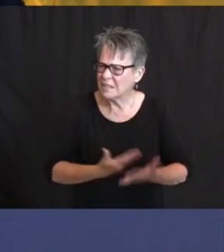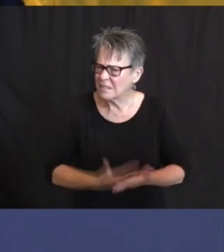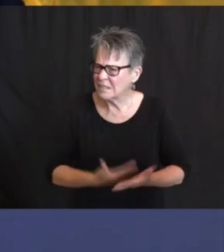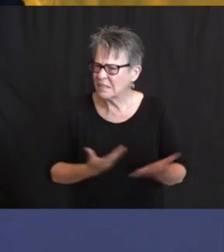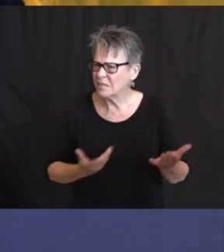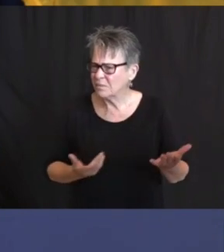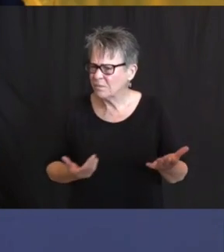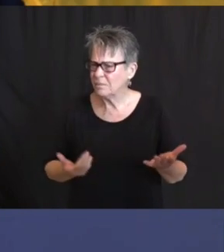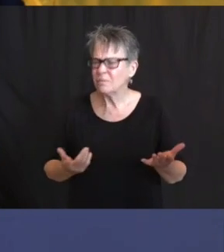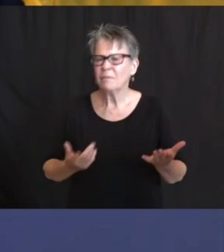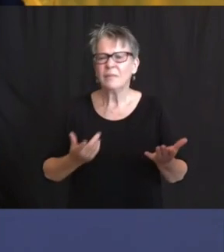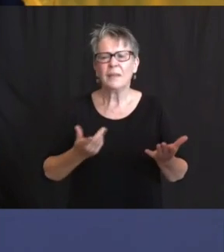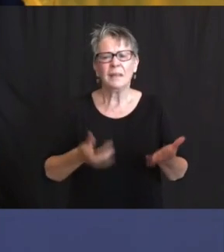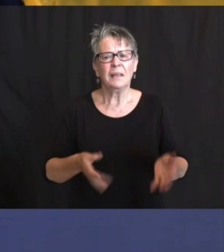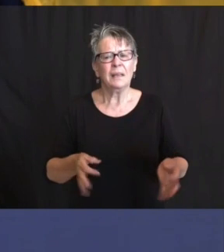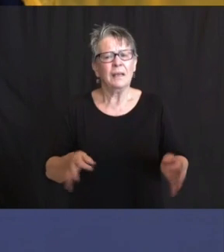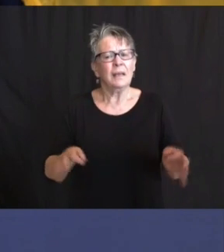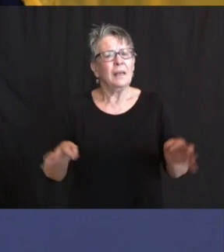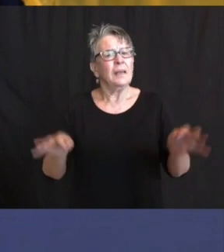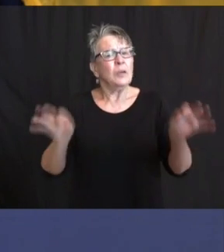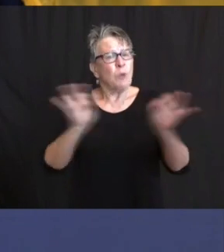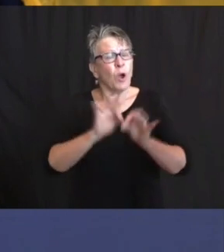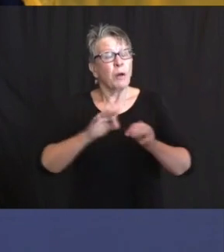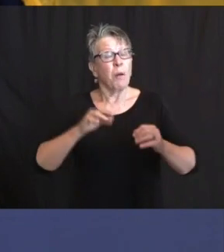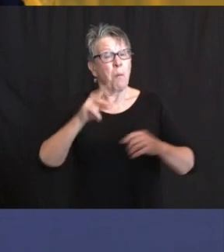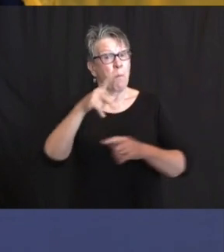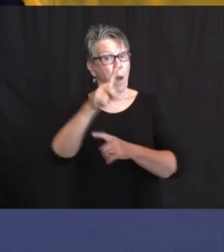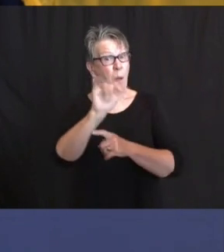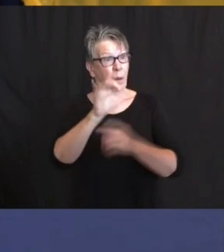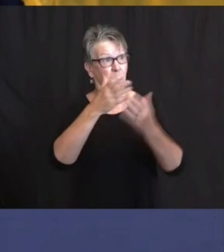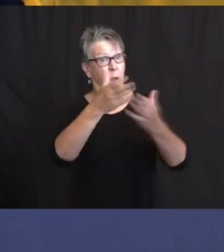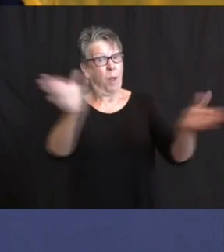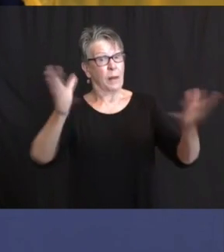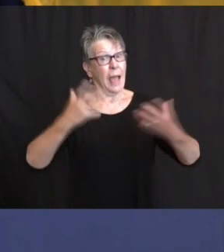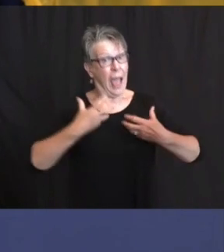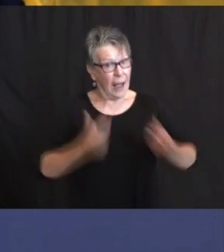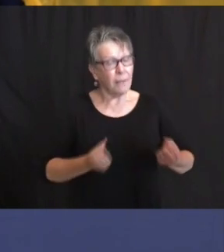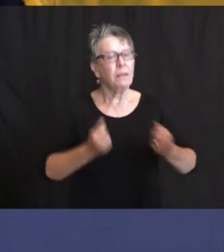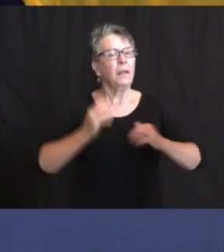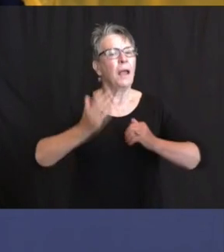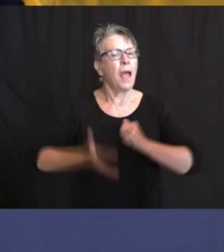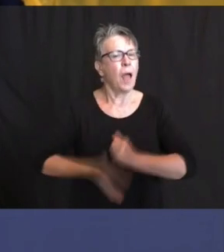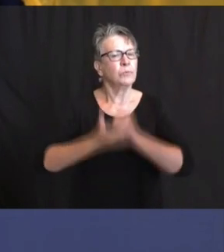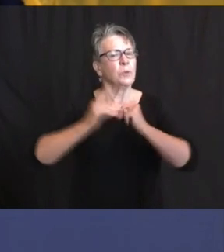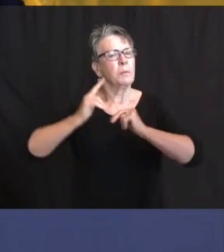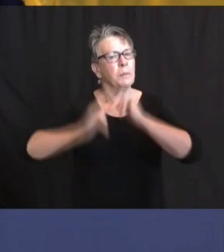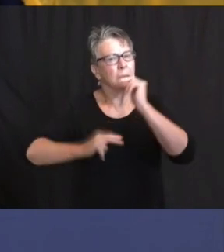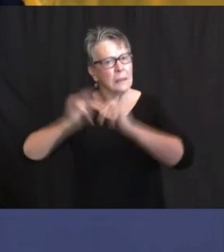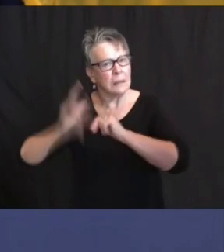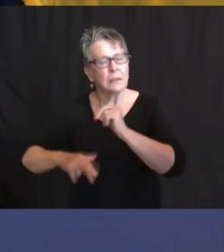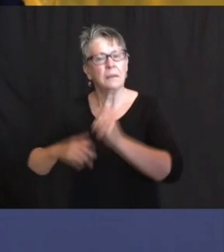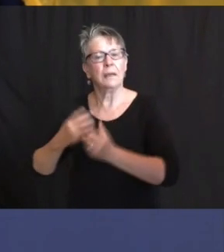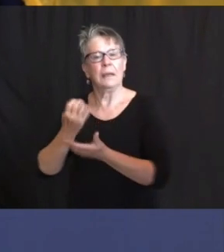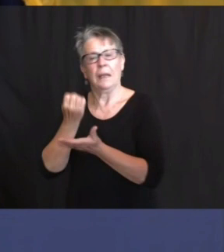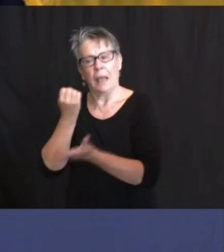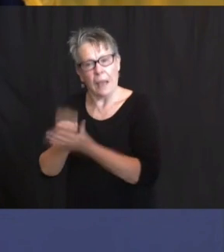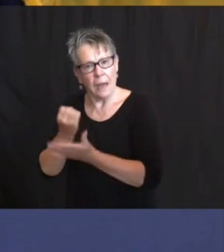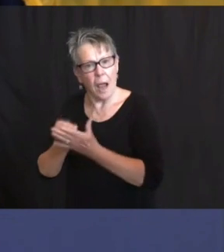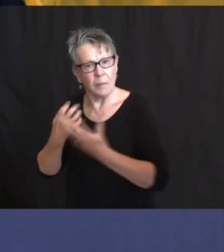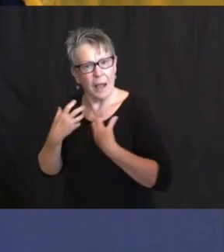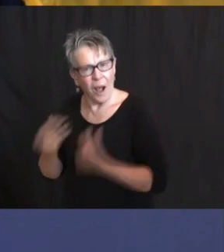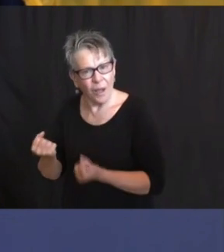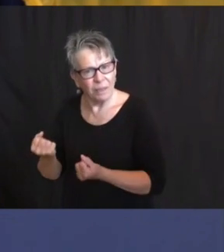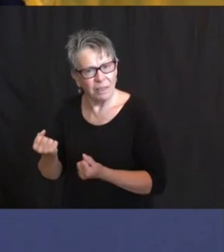say thank you again to everybody. The compliance is extraordinary. Whether you're protesting, you're at the beach, you're doing outdoor dining, you're